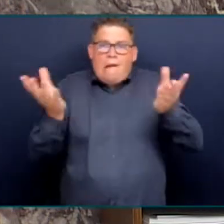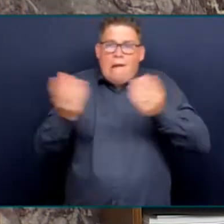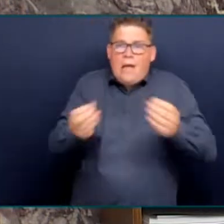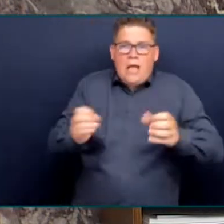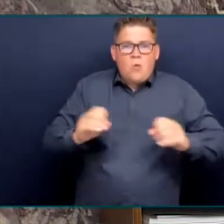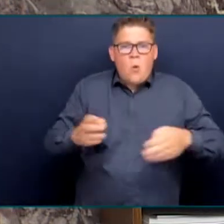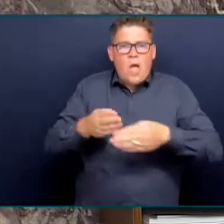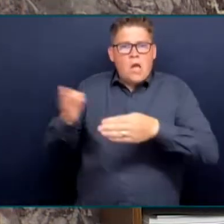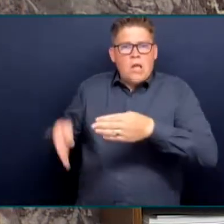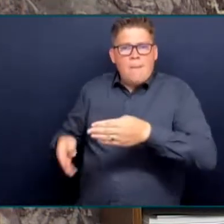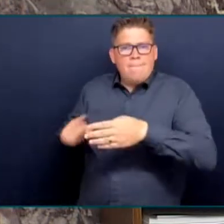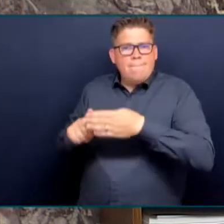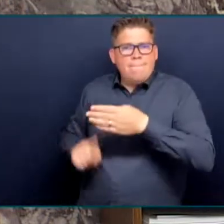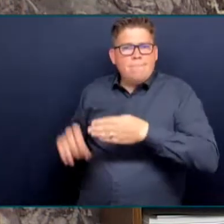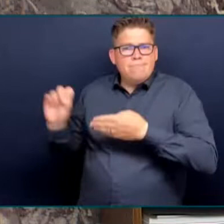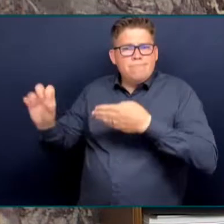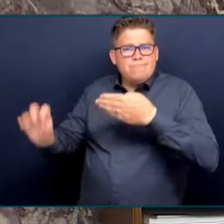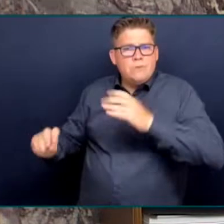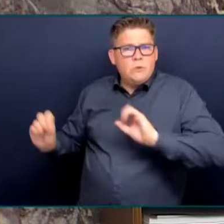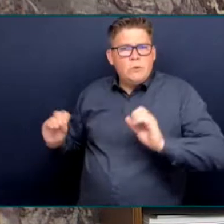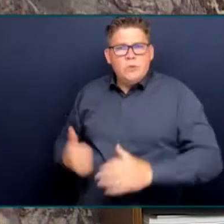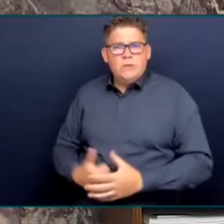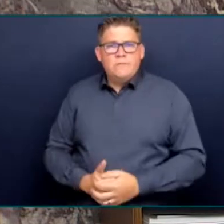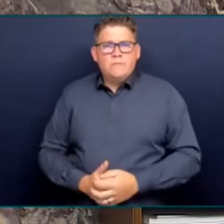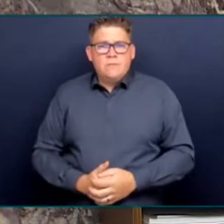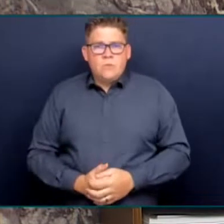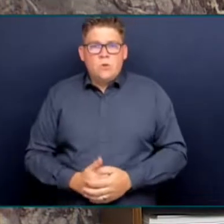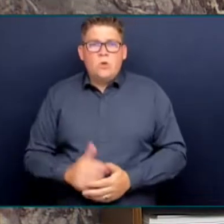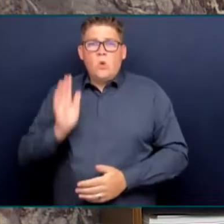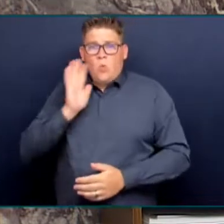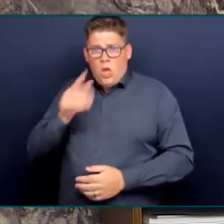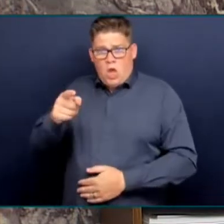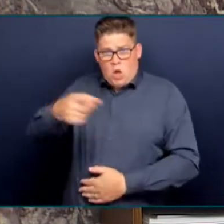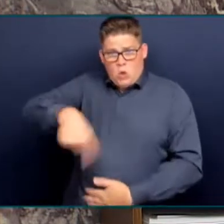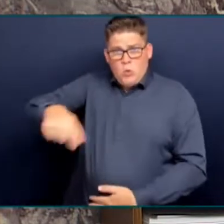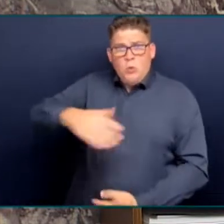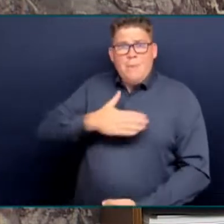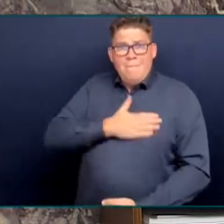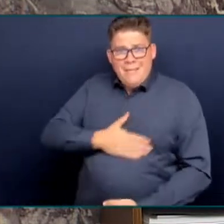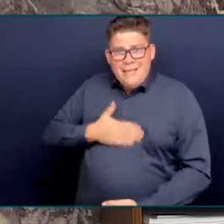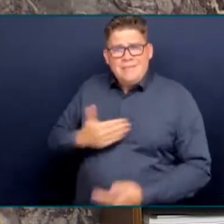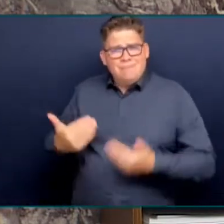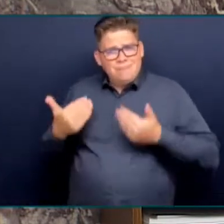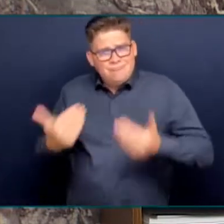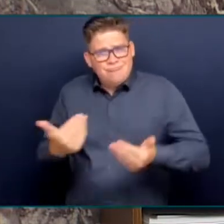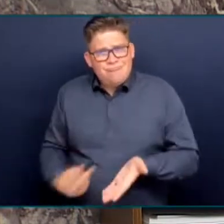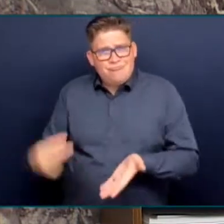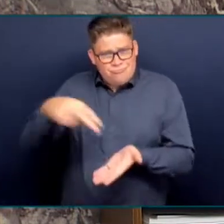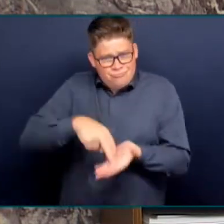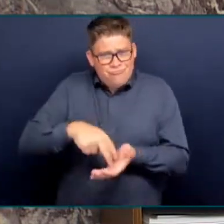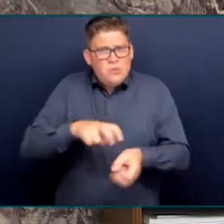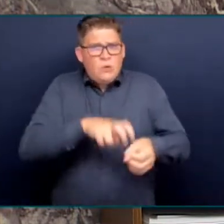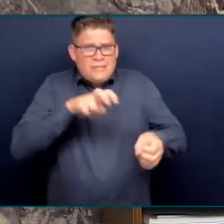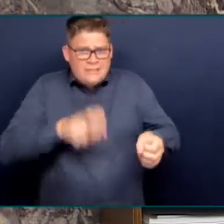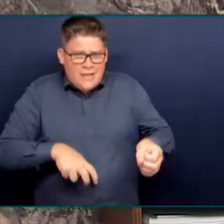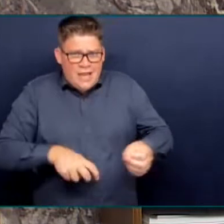So will he do the honourable thing and resign as the Minister of Health, or is he going to wait for the next Premier to fire